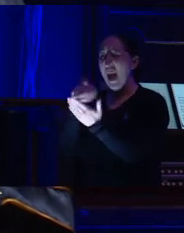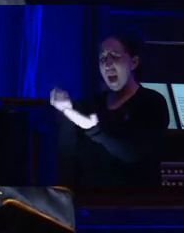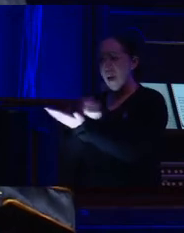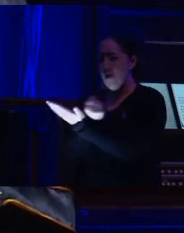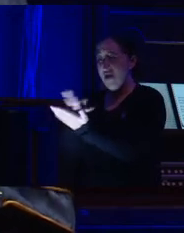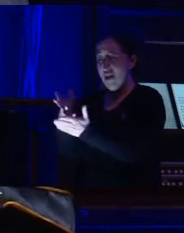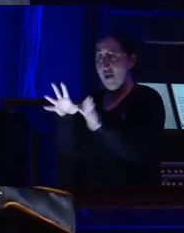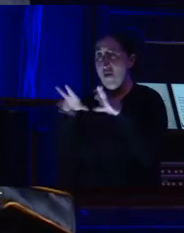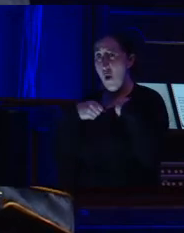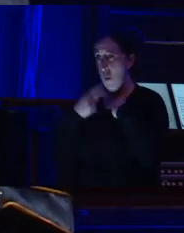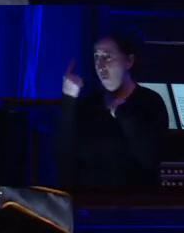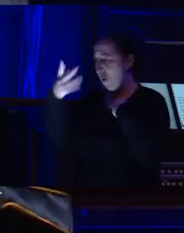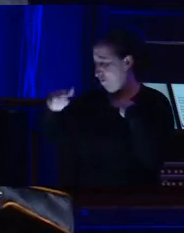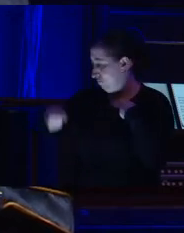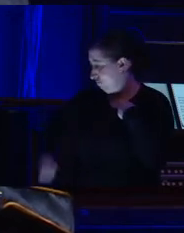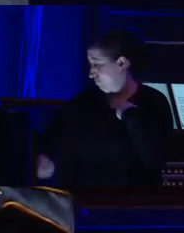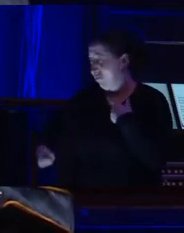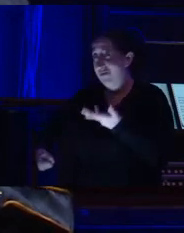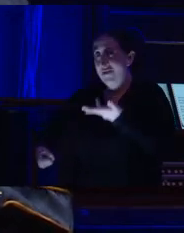in a single suitcase.